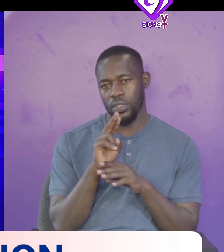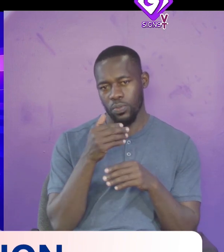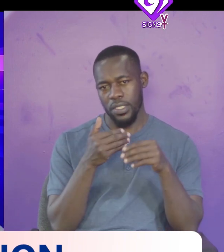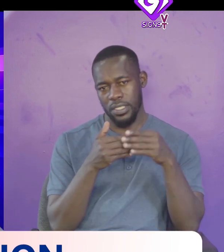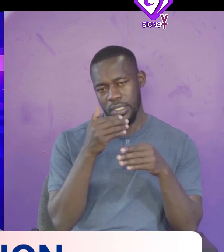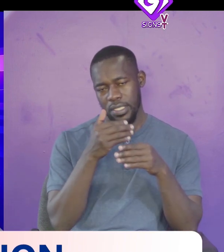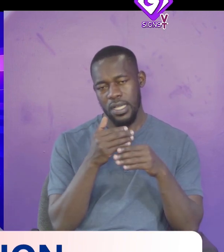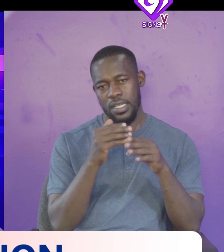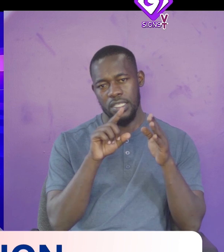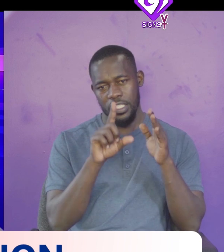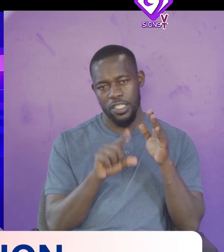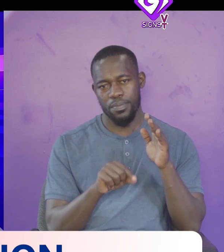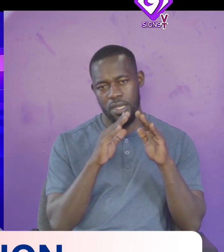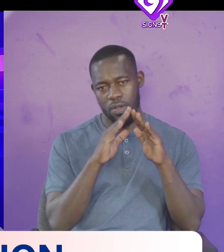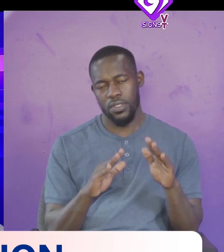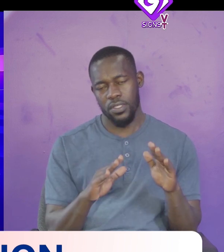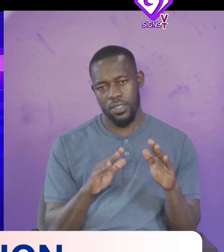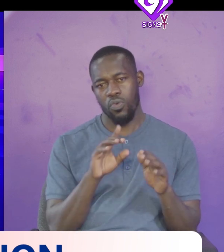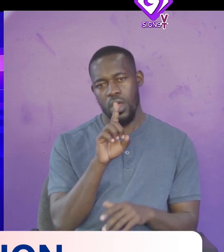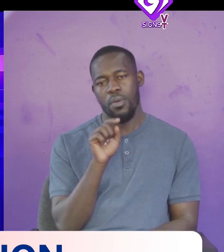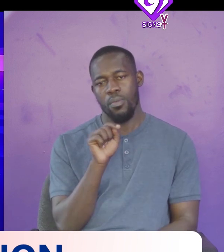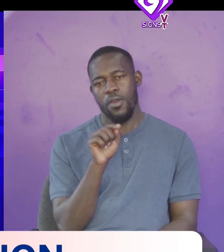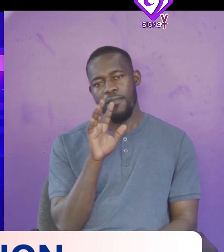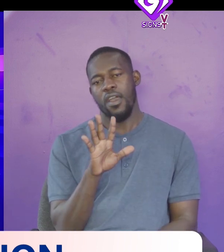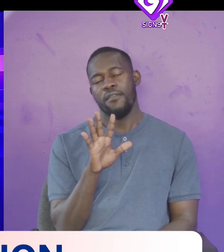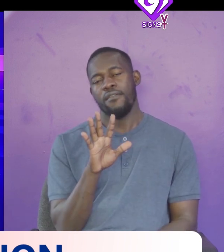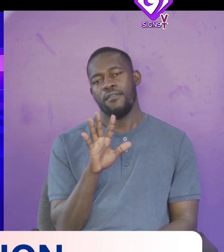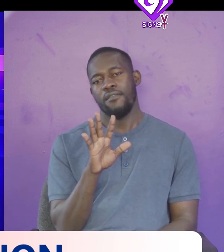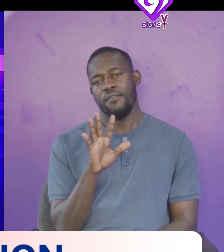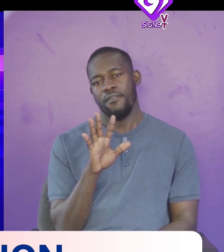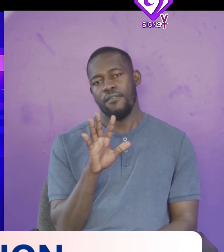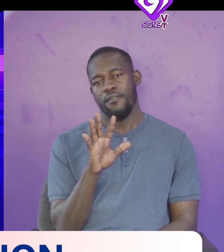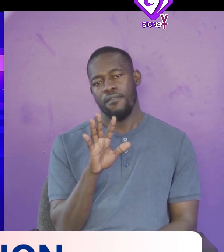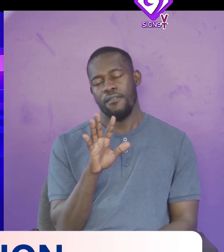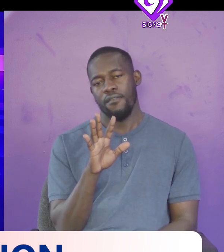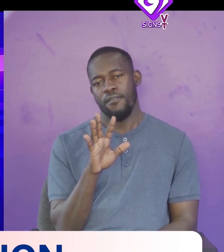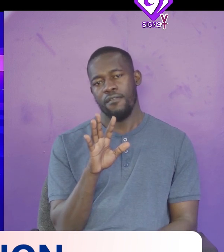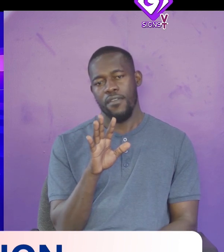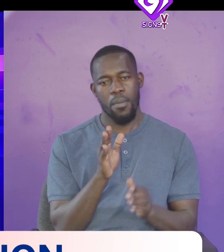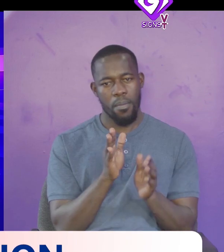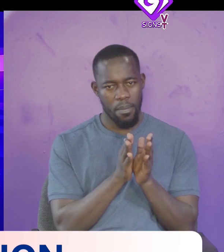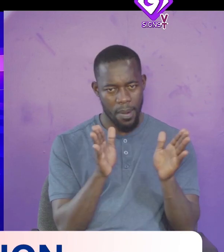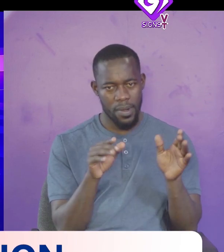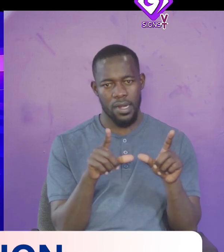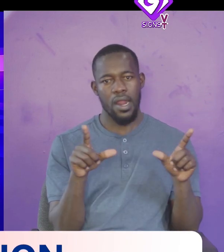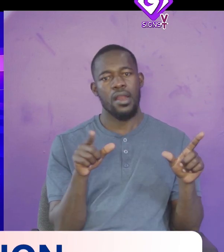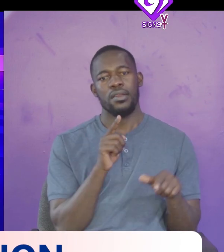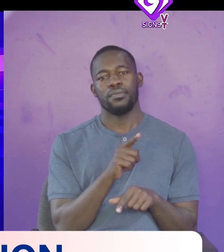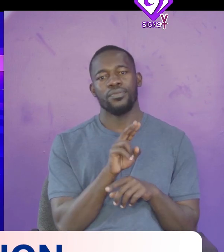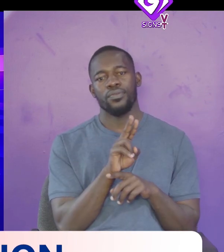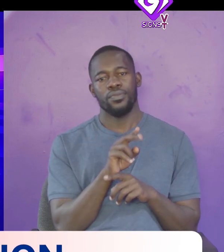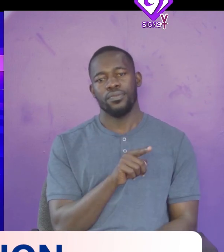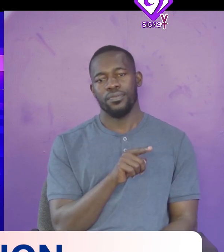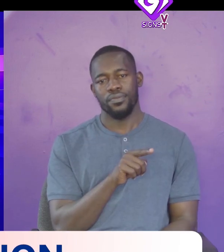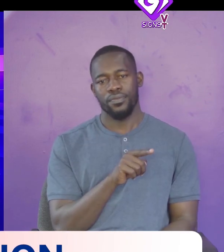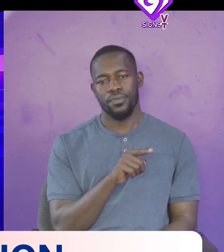The 1.5 that is being taxed. Right. This is public land that is being used.